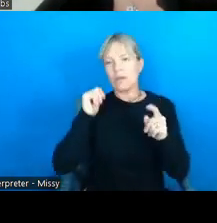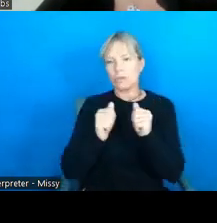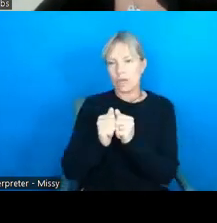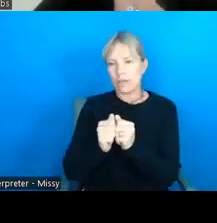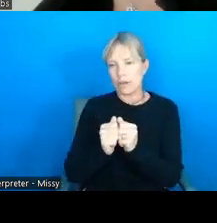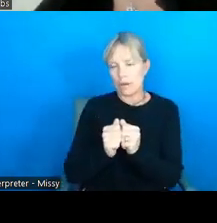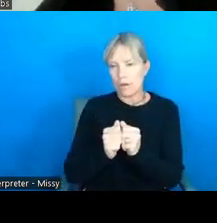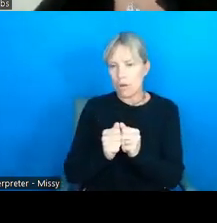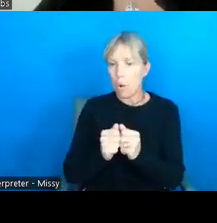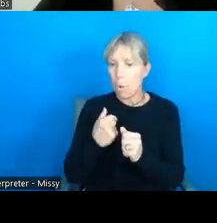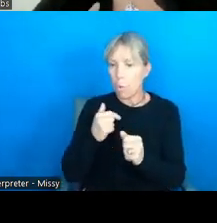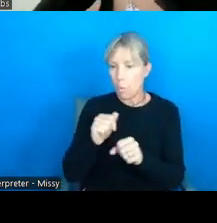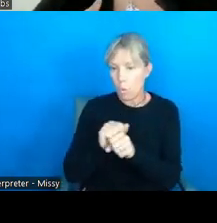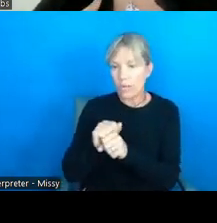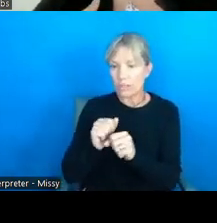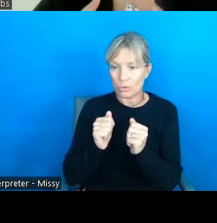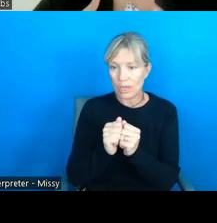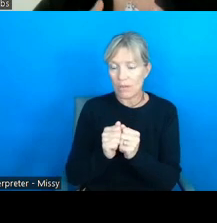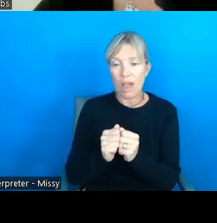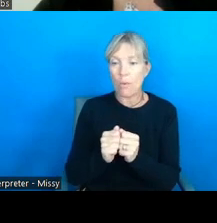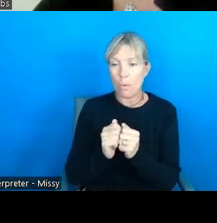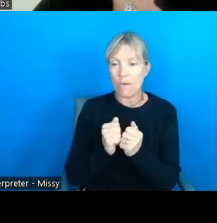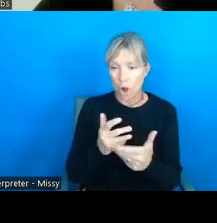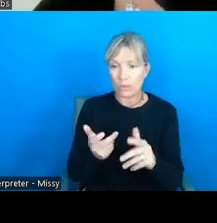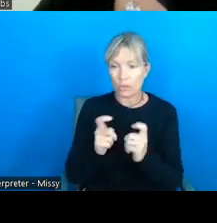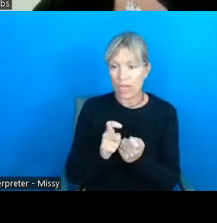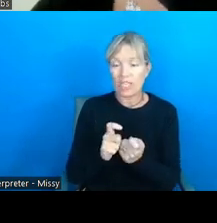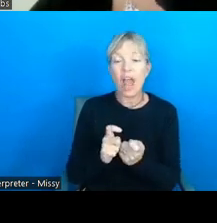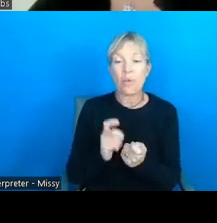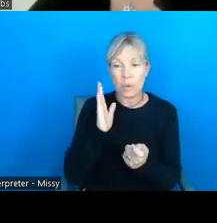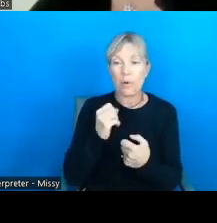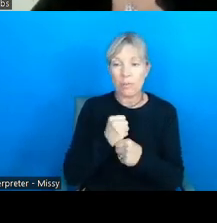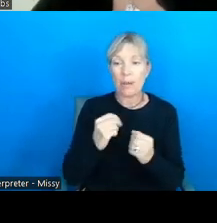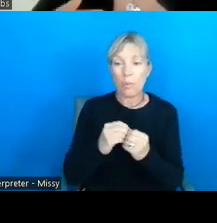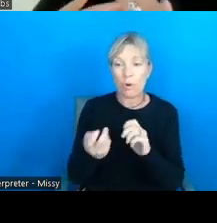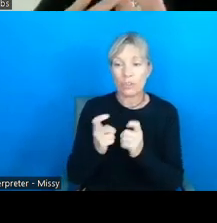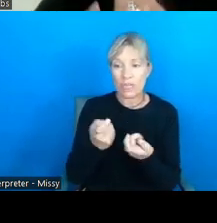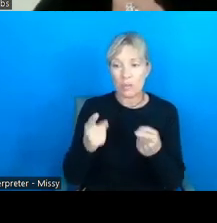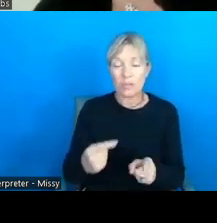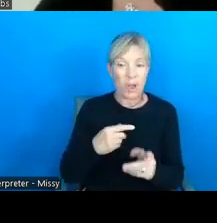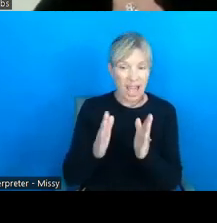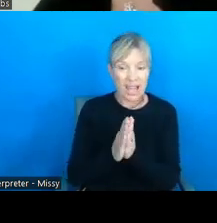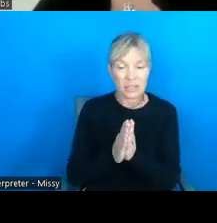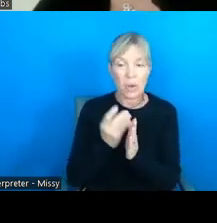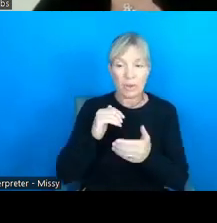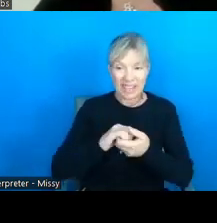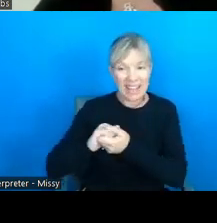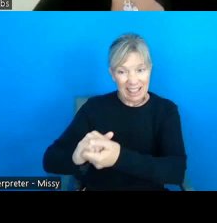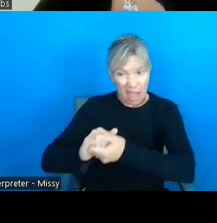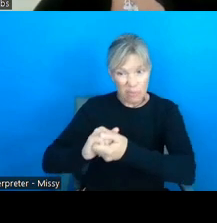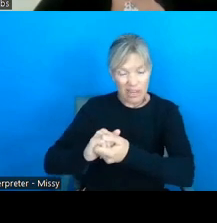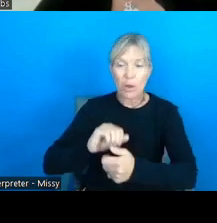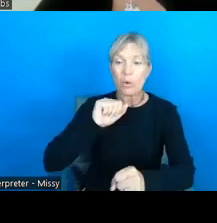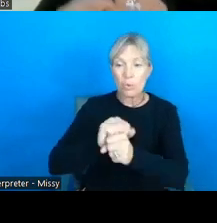have brought about change and will bring about much more change. So I ask that we collaborate, we work